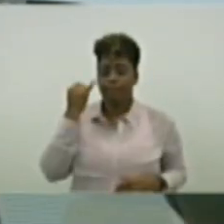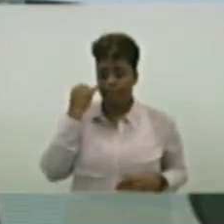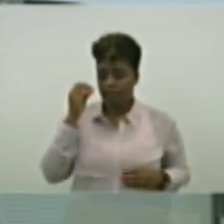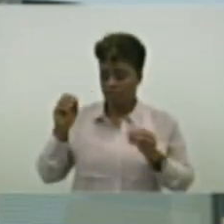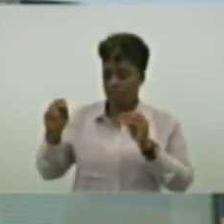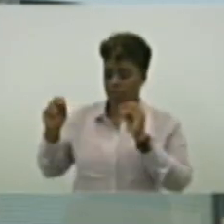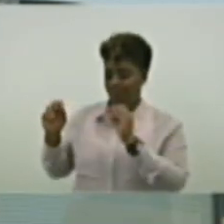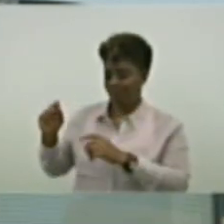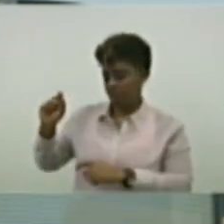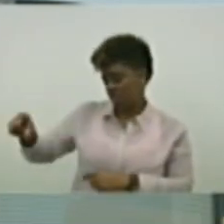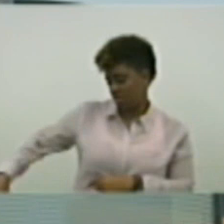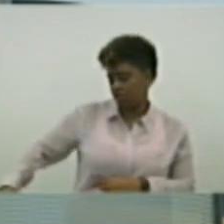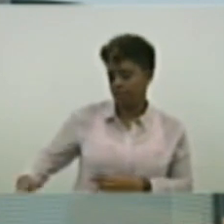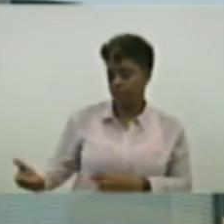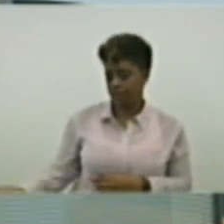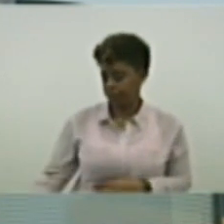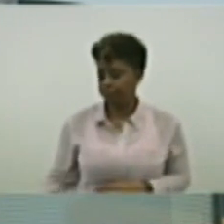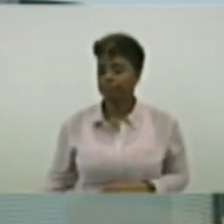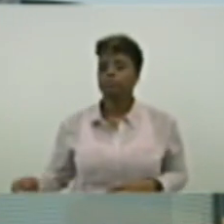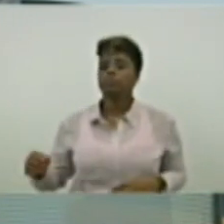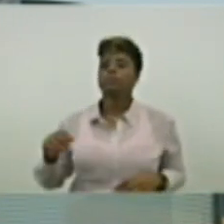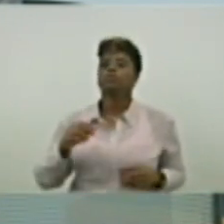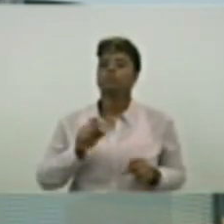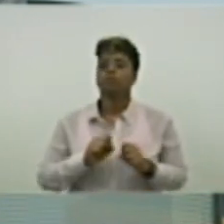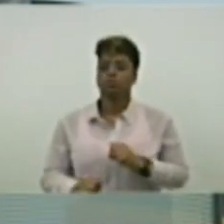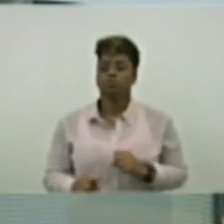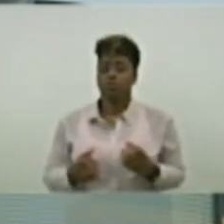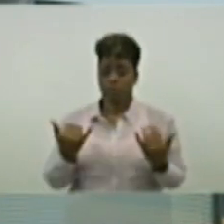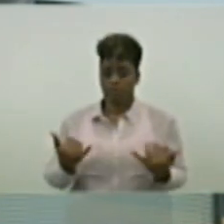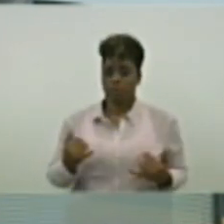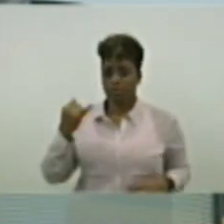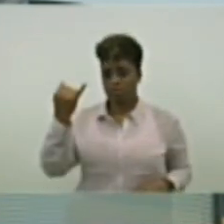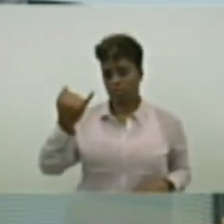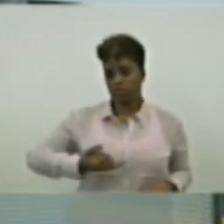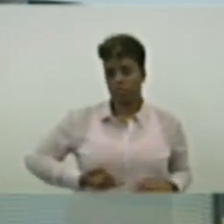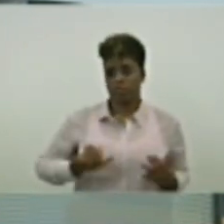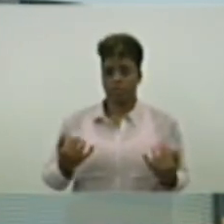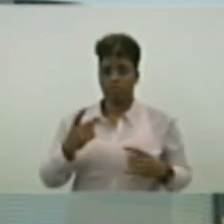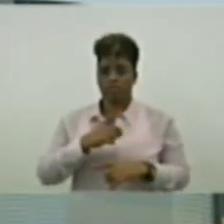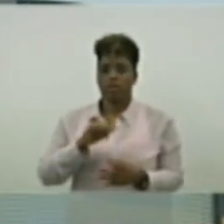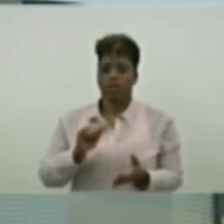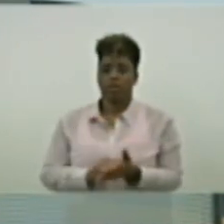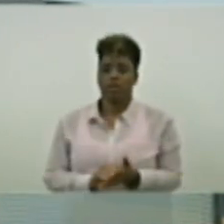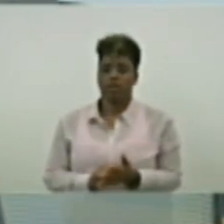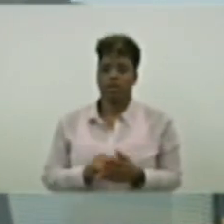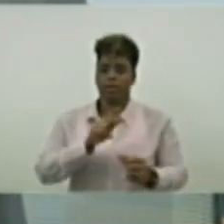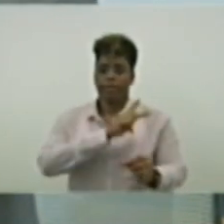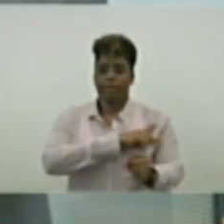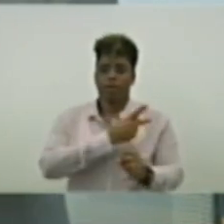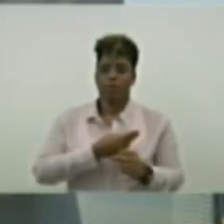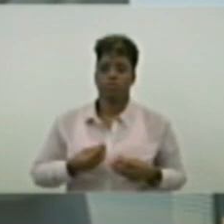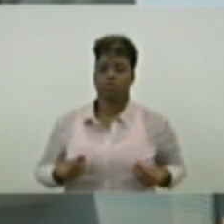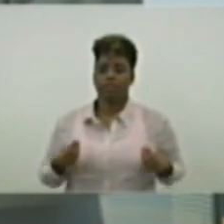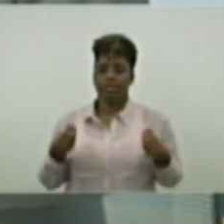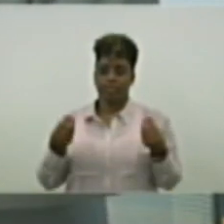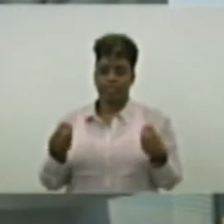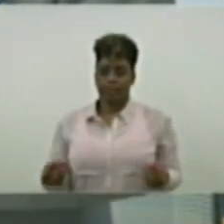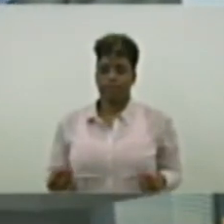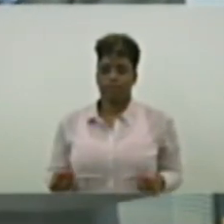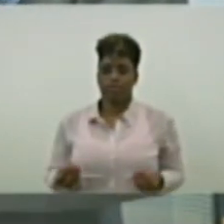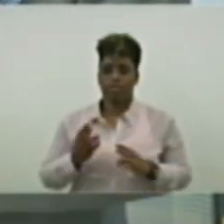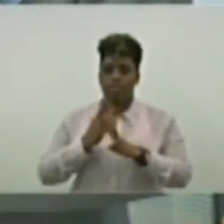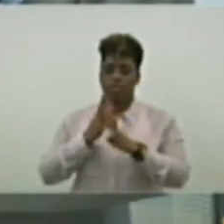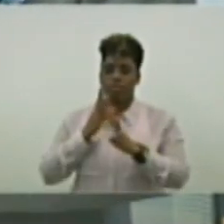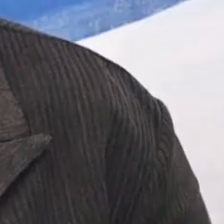doing mr president i want to introduce today that that powers is given to the traffic